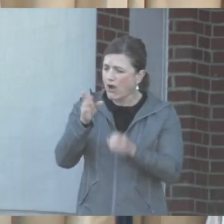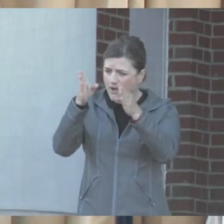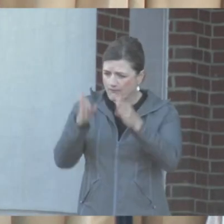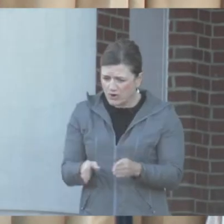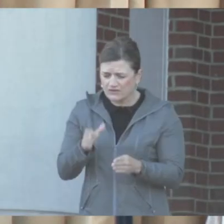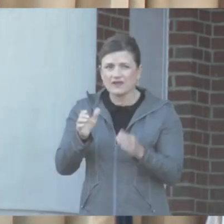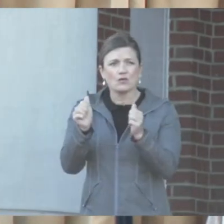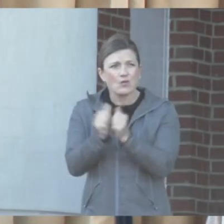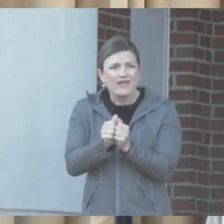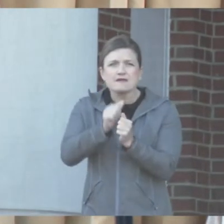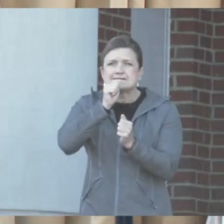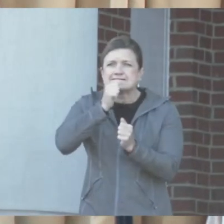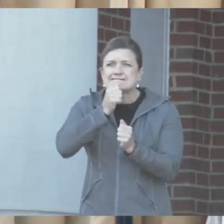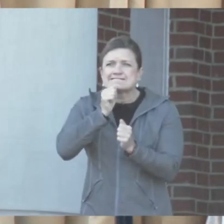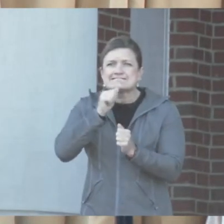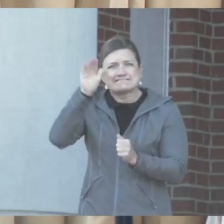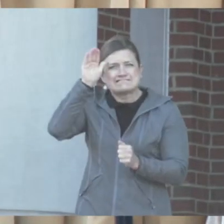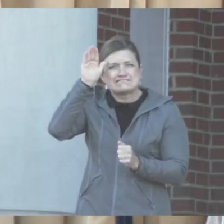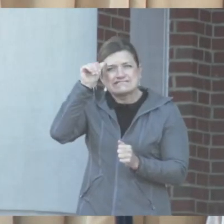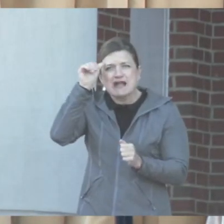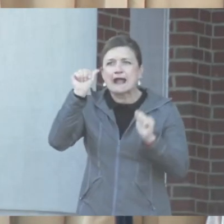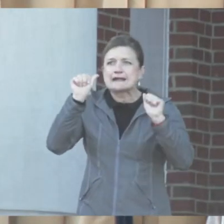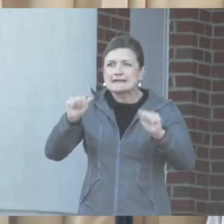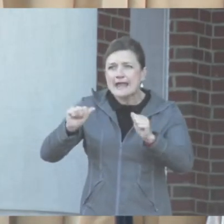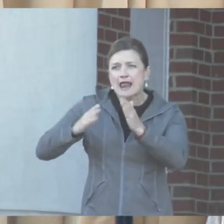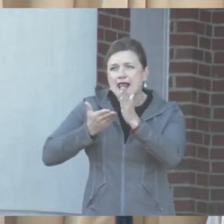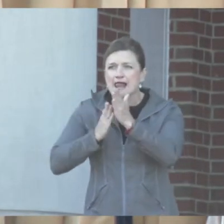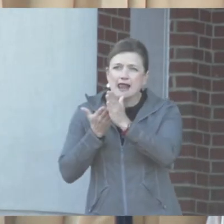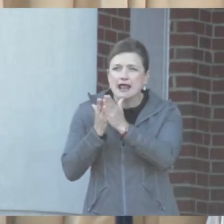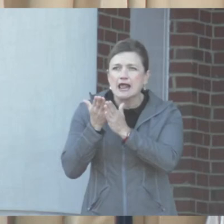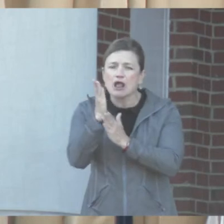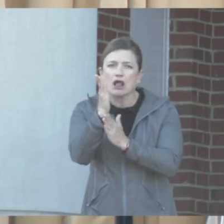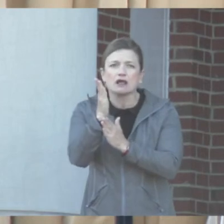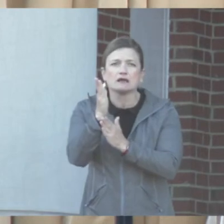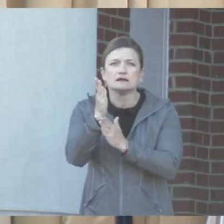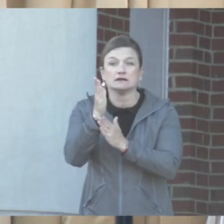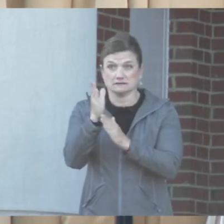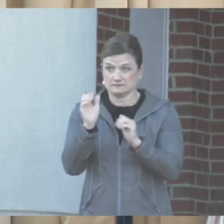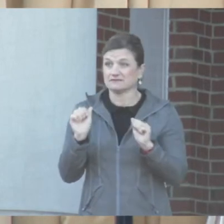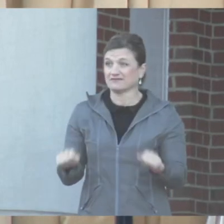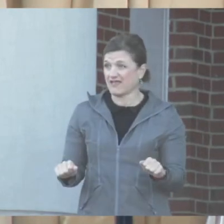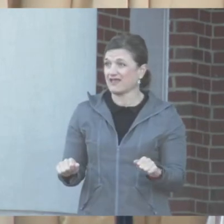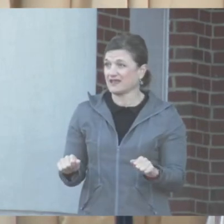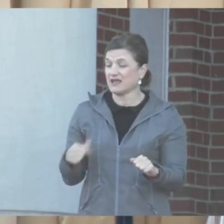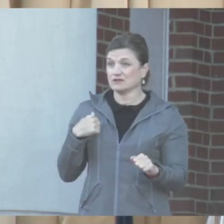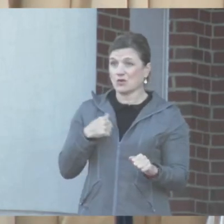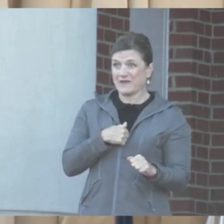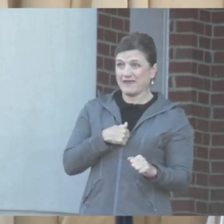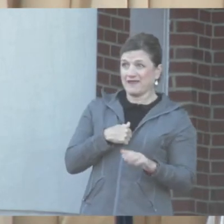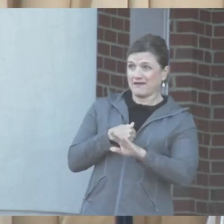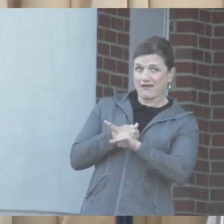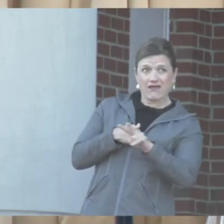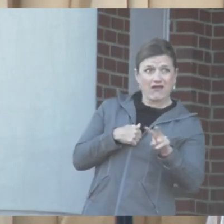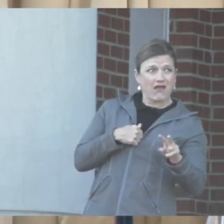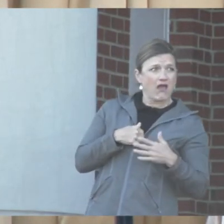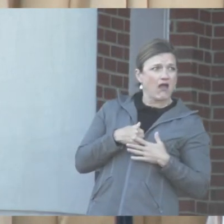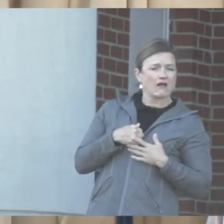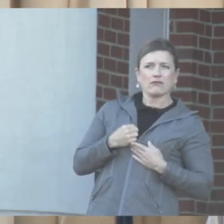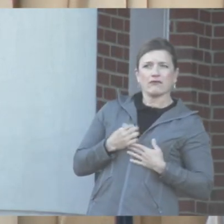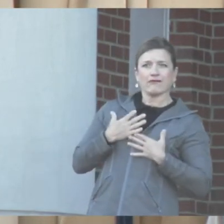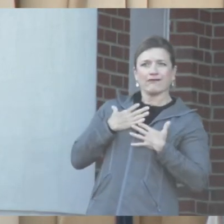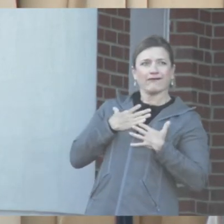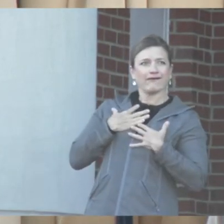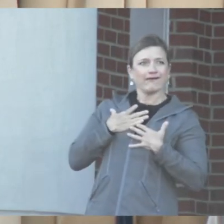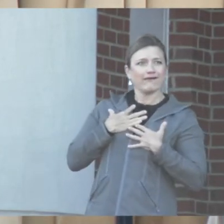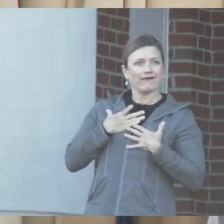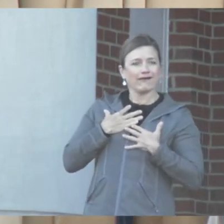can face adversity and keep moving forward. You have been an inspiration to me, to your faculty, to